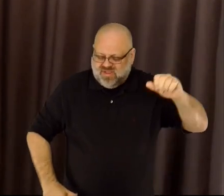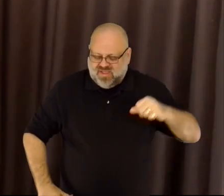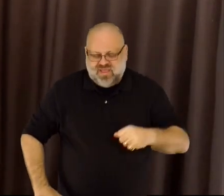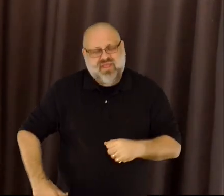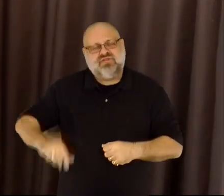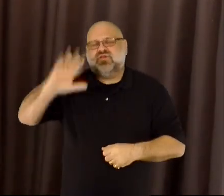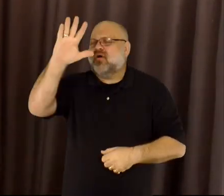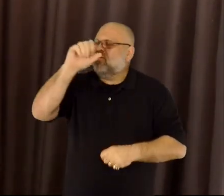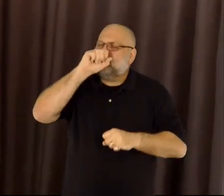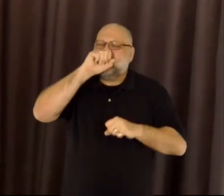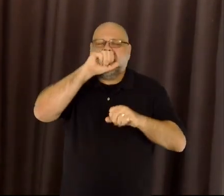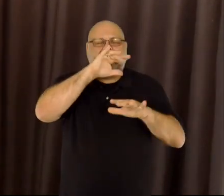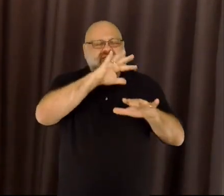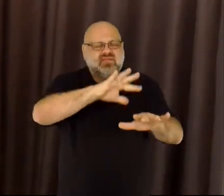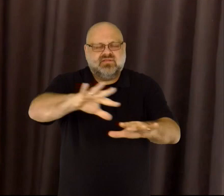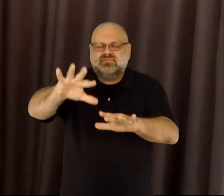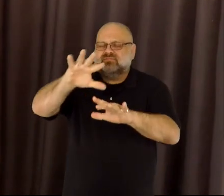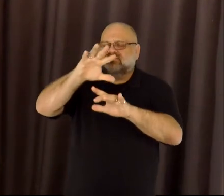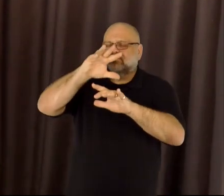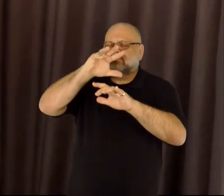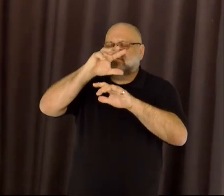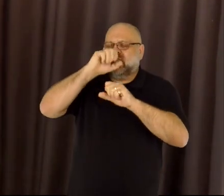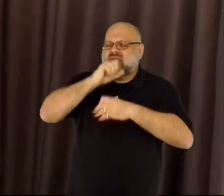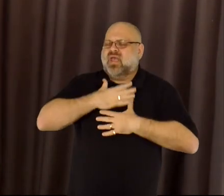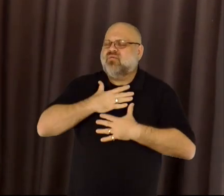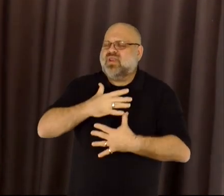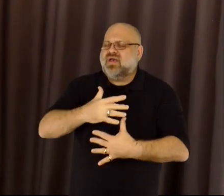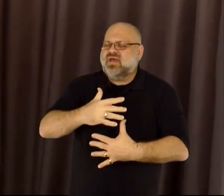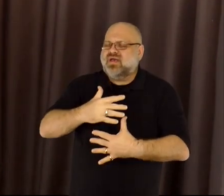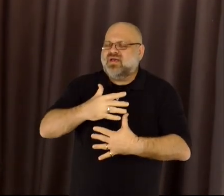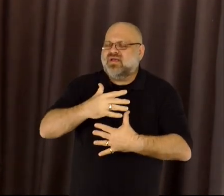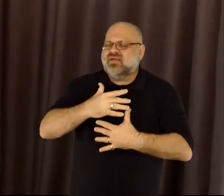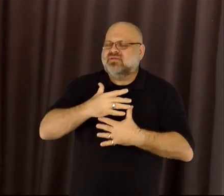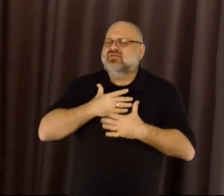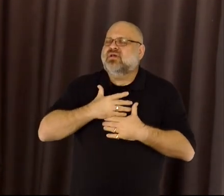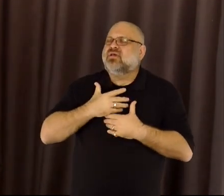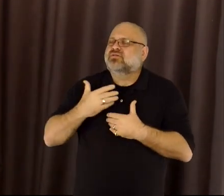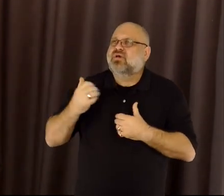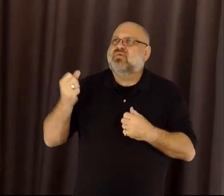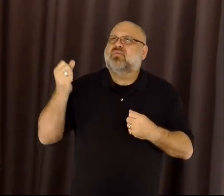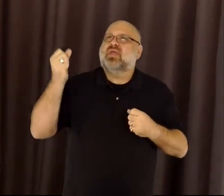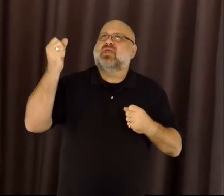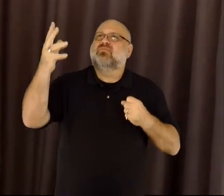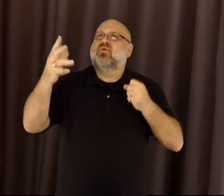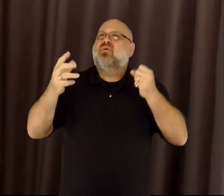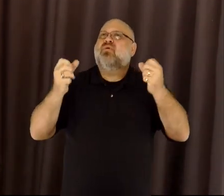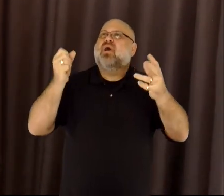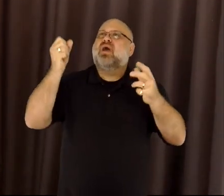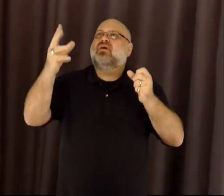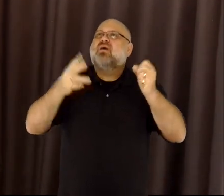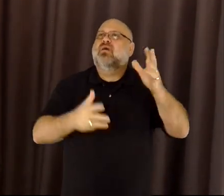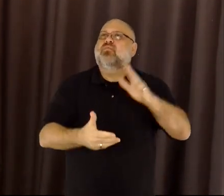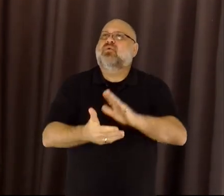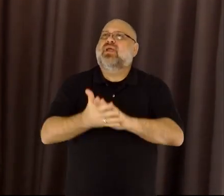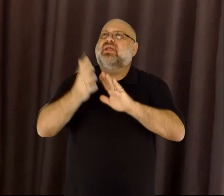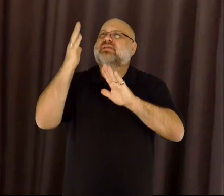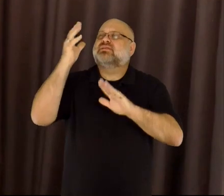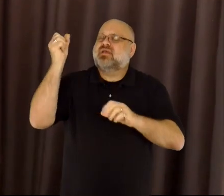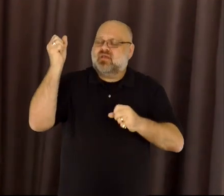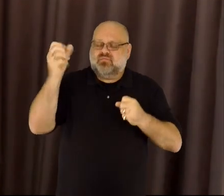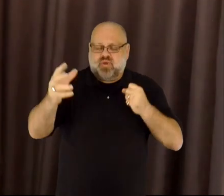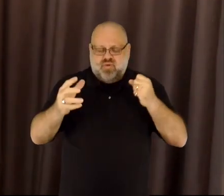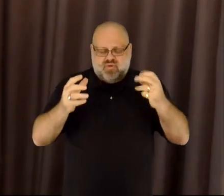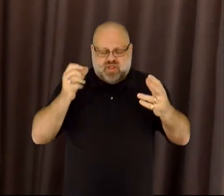Lord. It's your breath in our lungs, so we pour out our